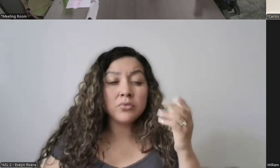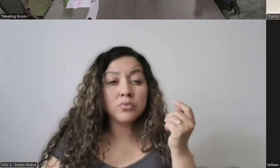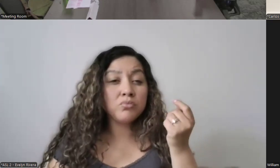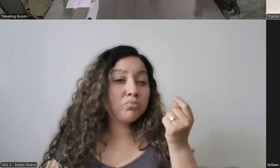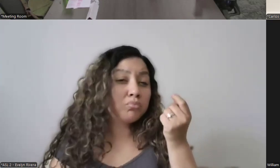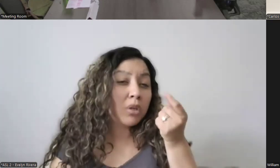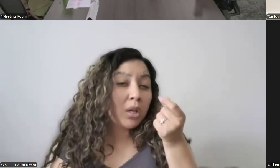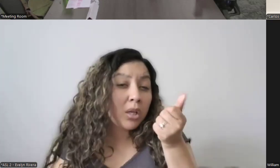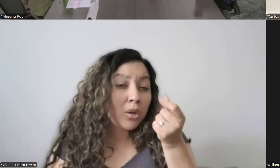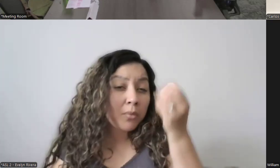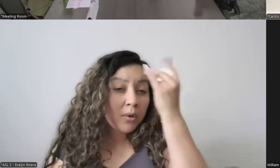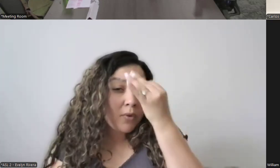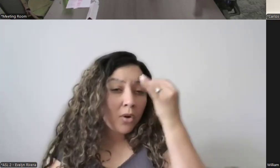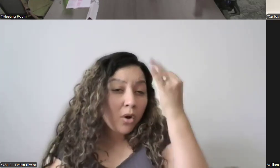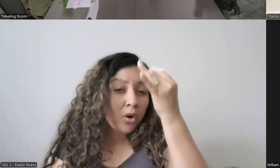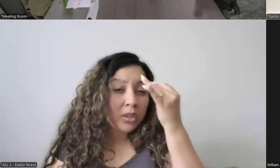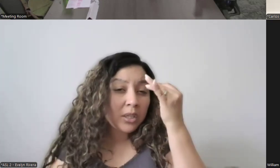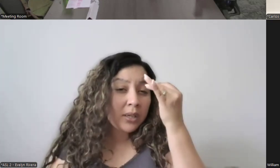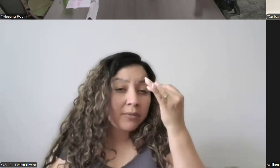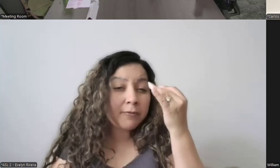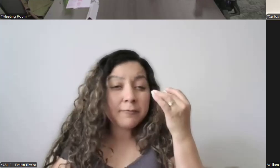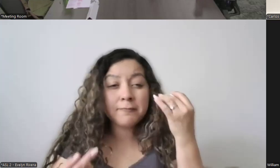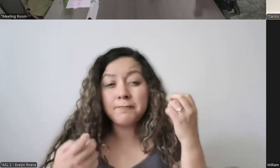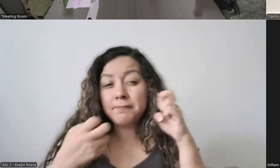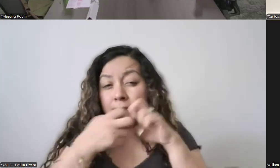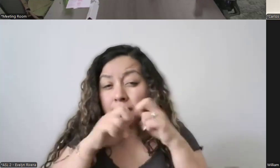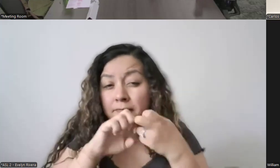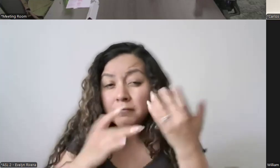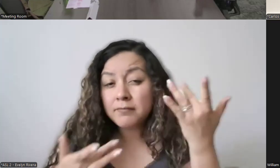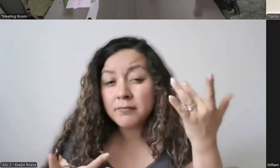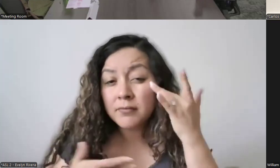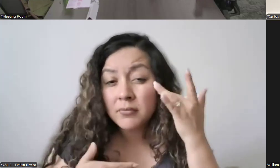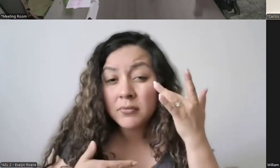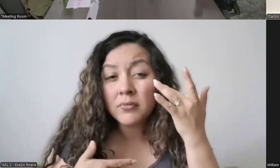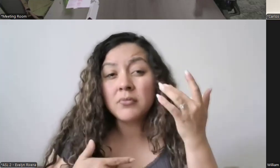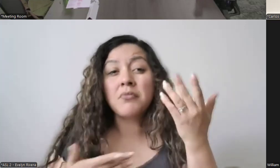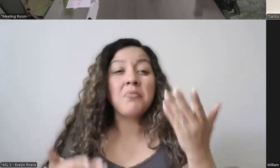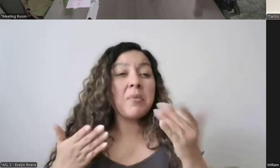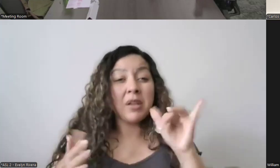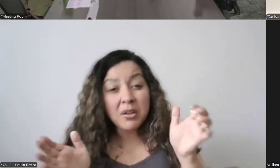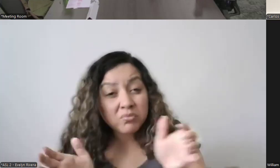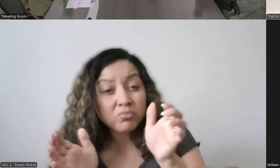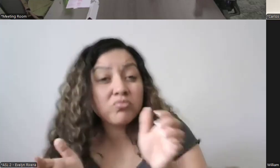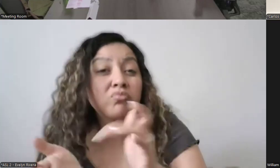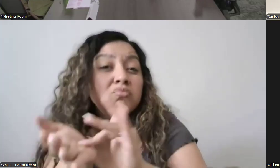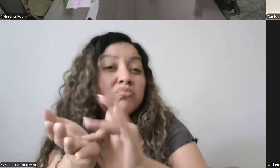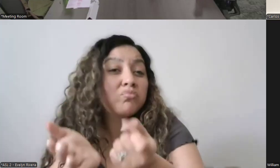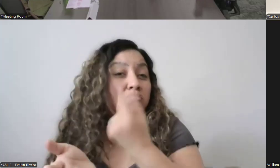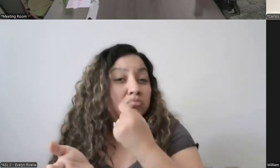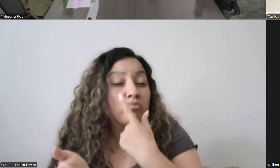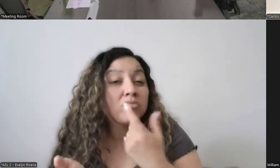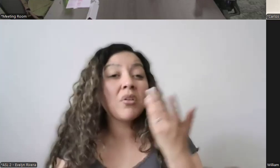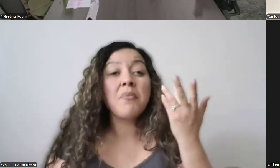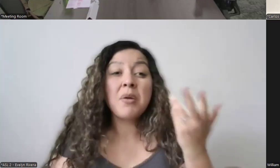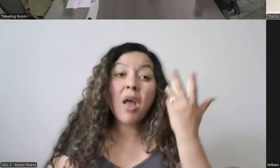need a little support, nudging. Like, I need somebody to help me take my medication. I need somebody to make sure that I go out